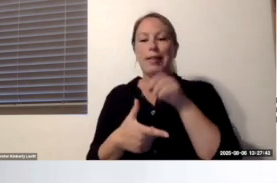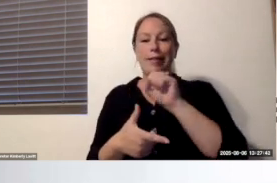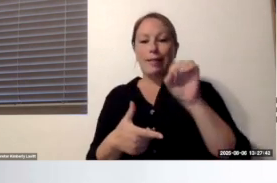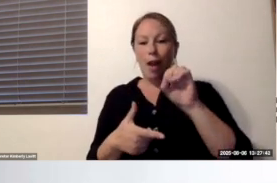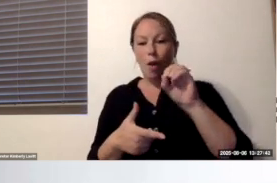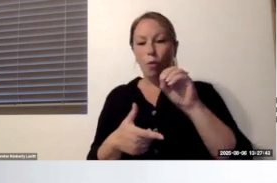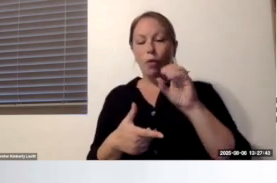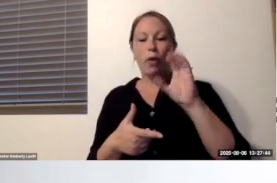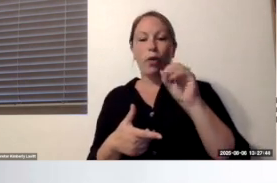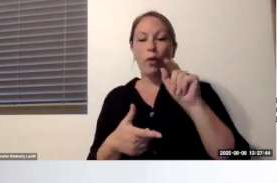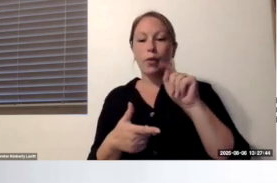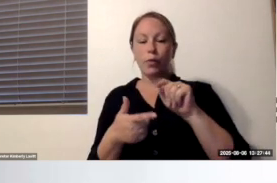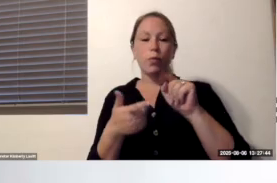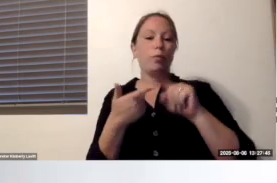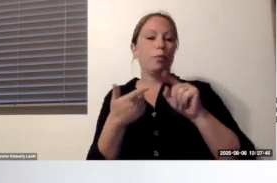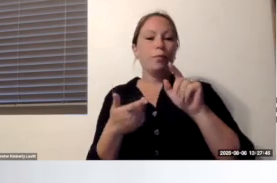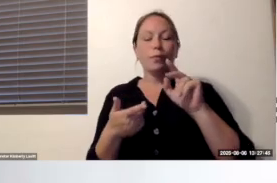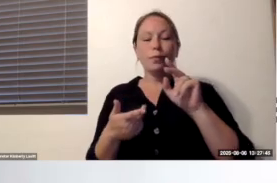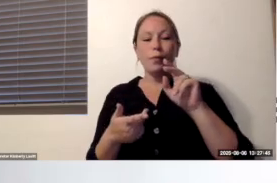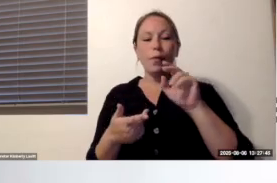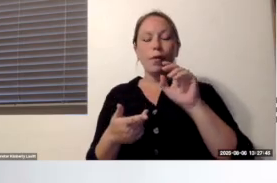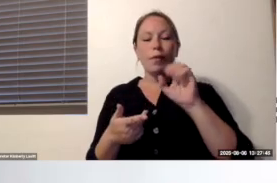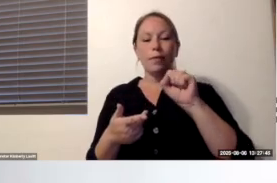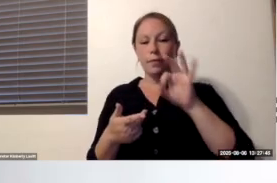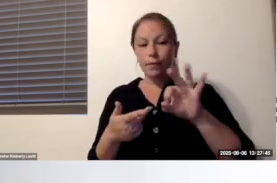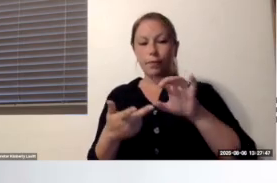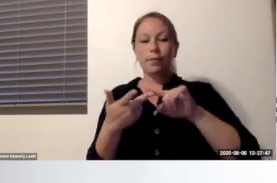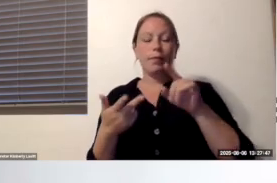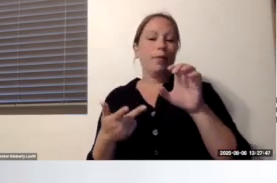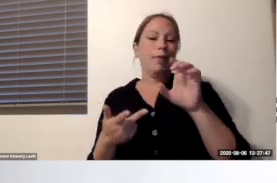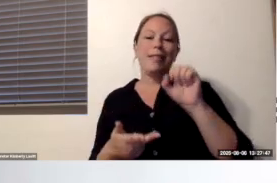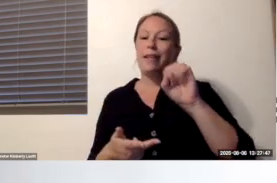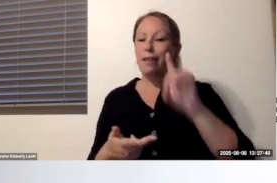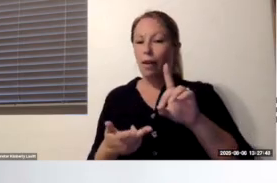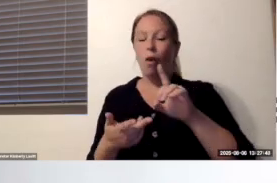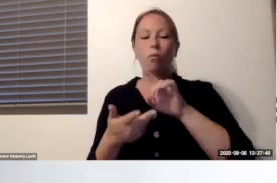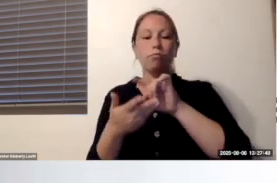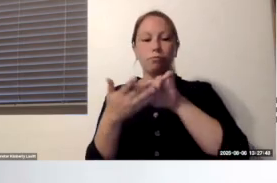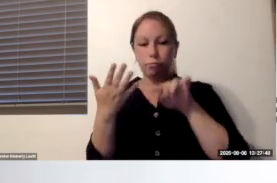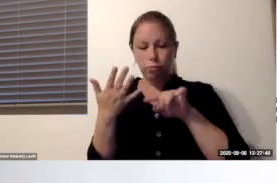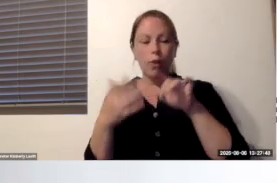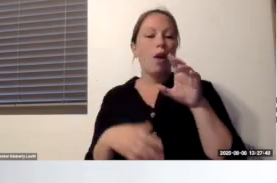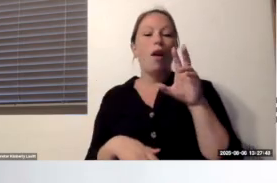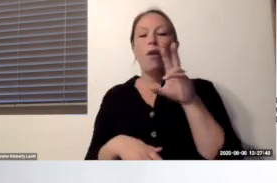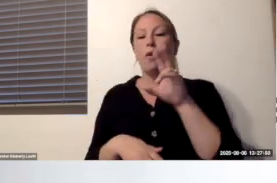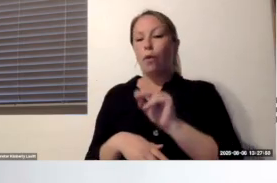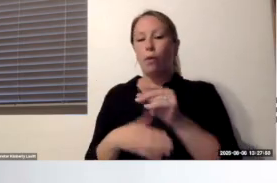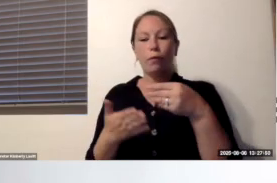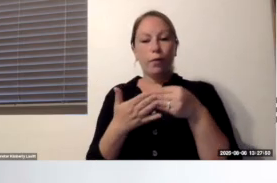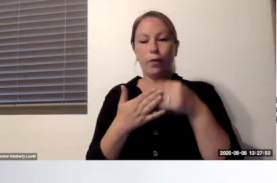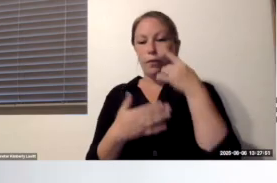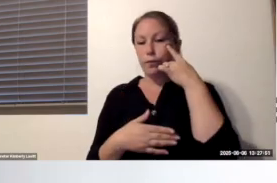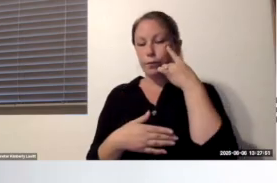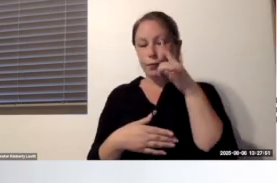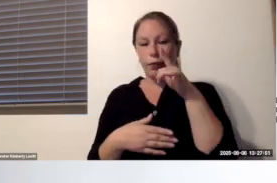Bay Area, Sacramento Metropolitan, and San Diego. No funding has been allocated through the